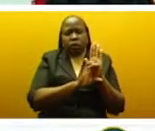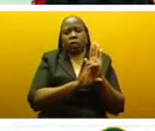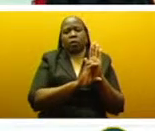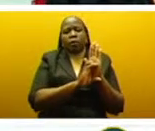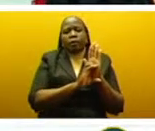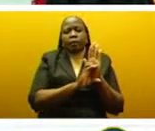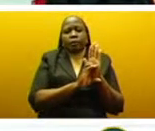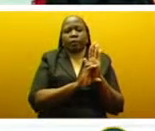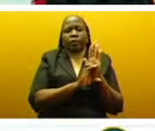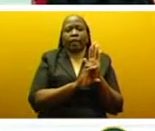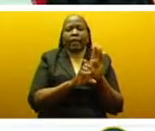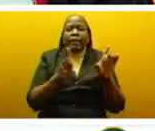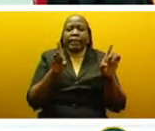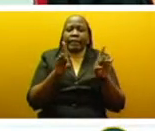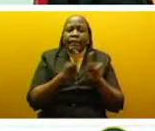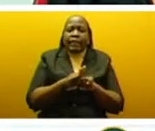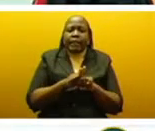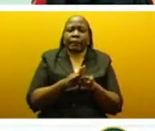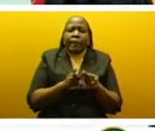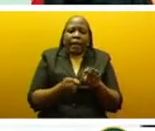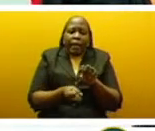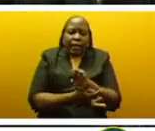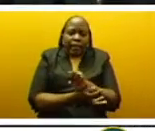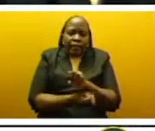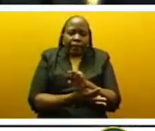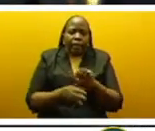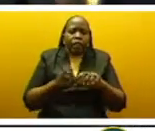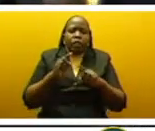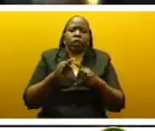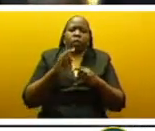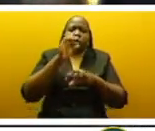and contributes to good governance.